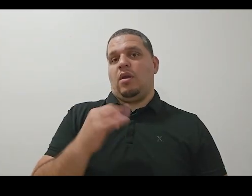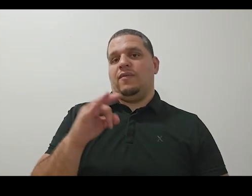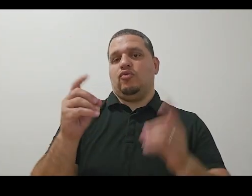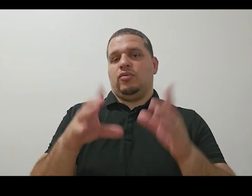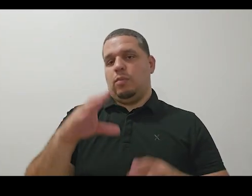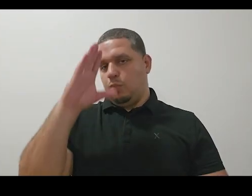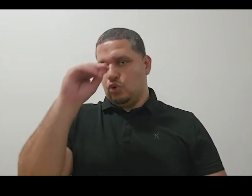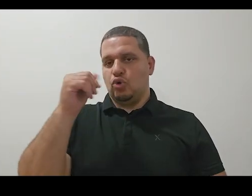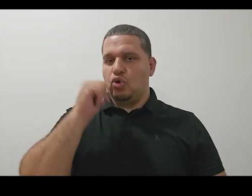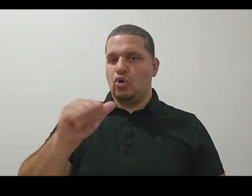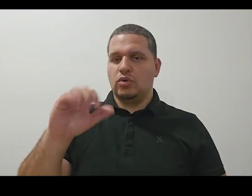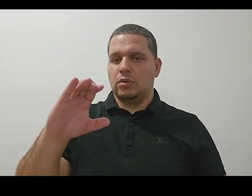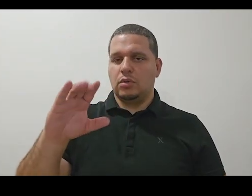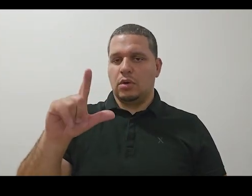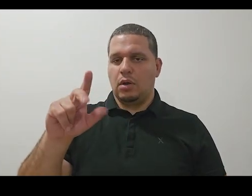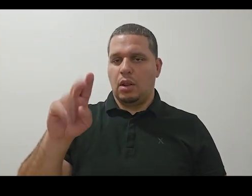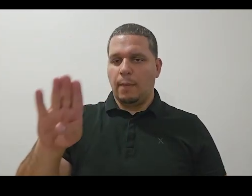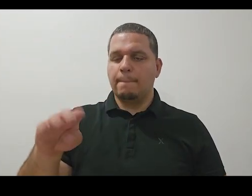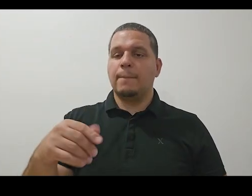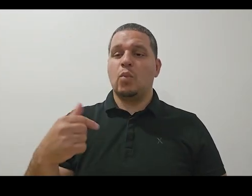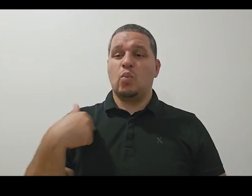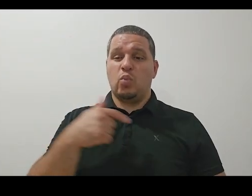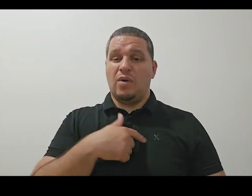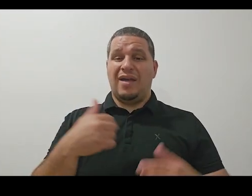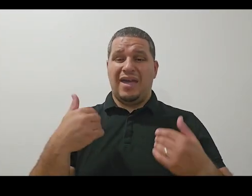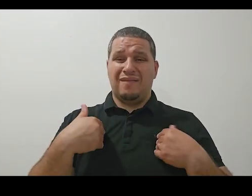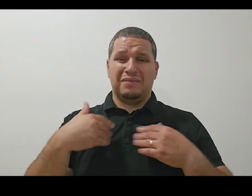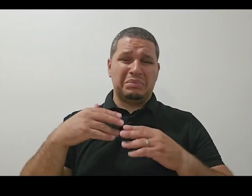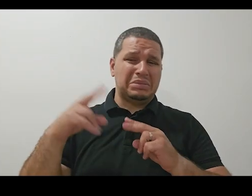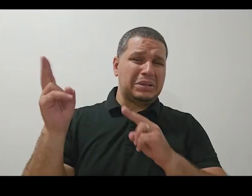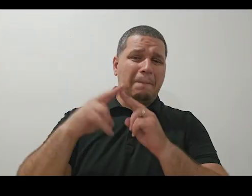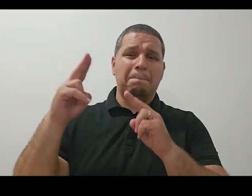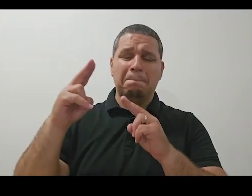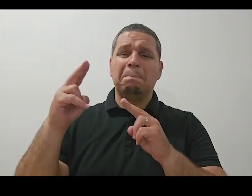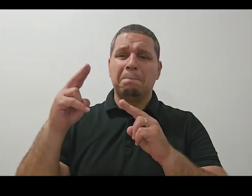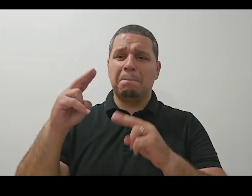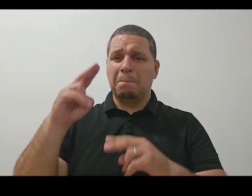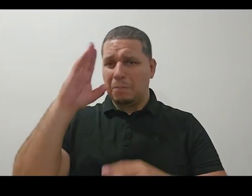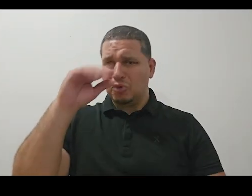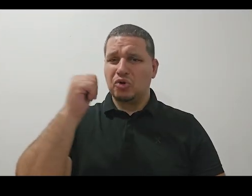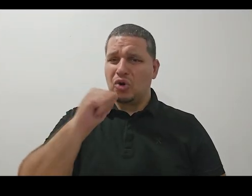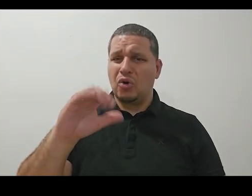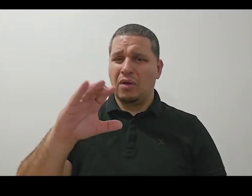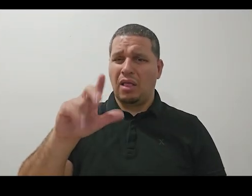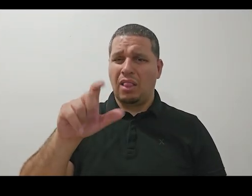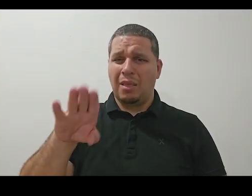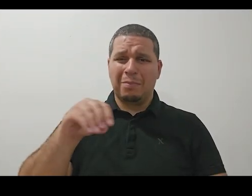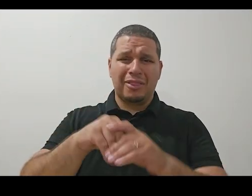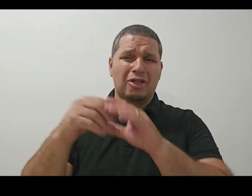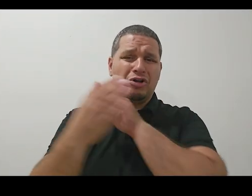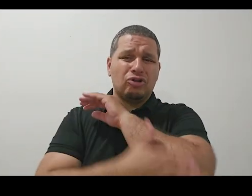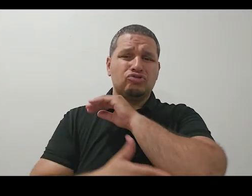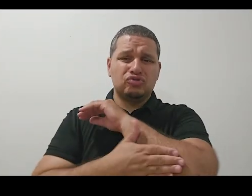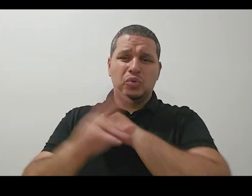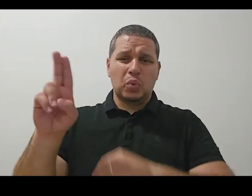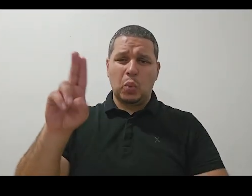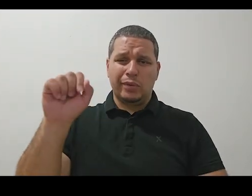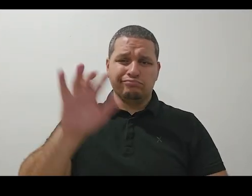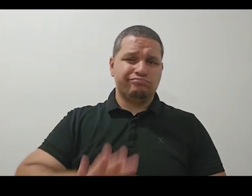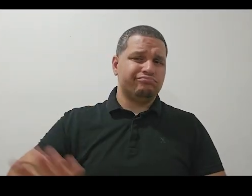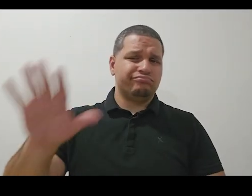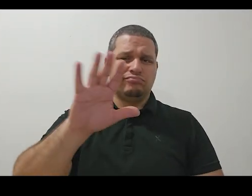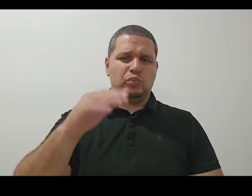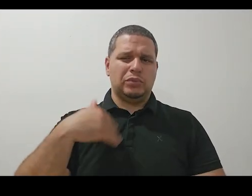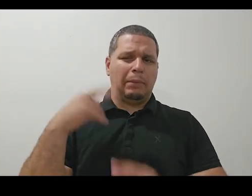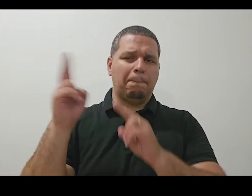of a Boys and Girls Club, and we had one of the top Boys and Girls Clubs in the country. And